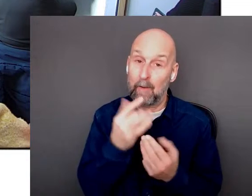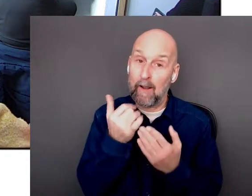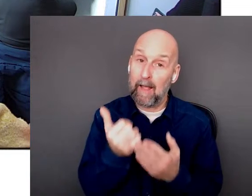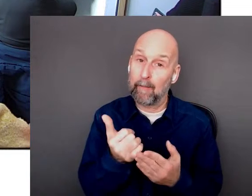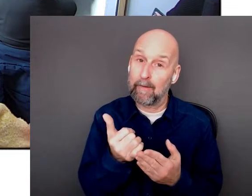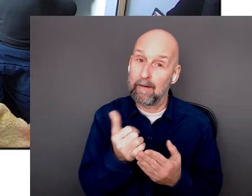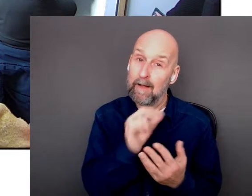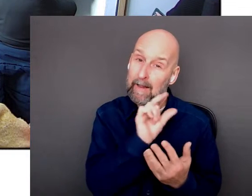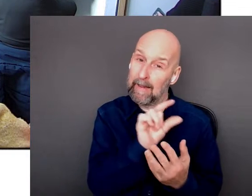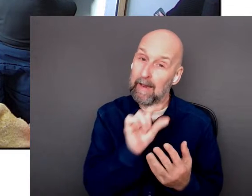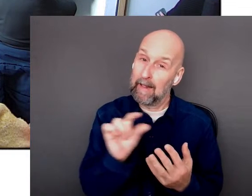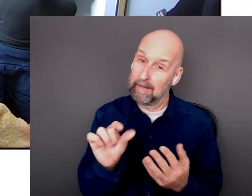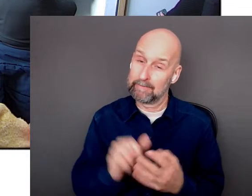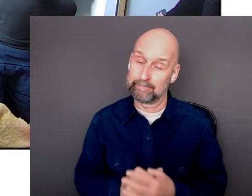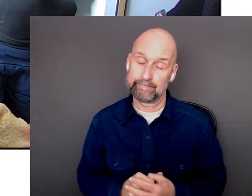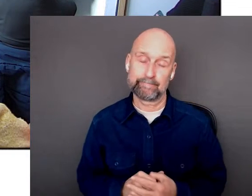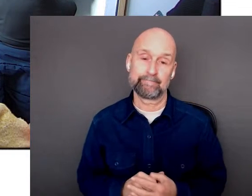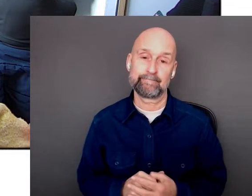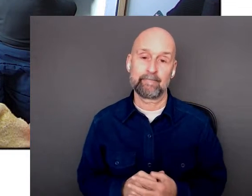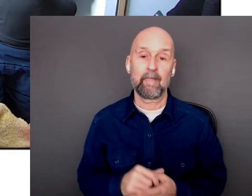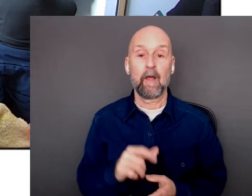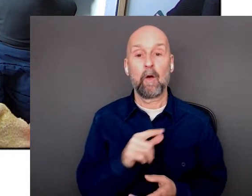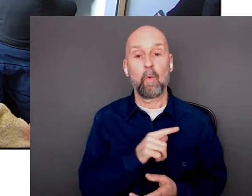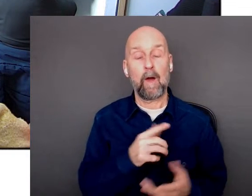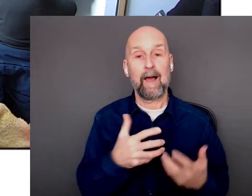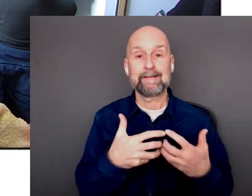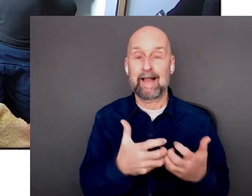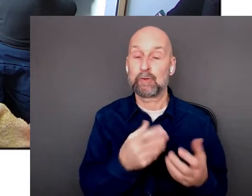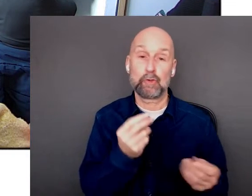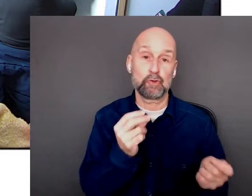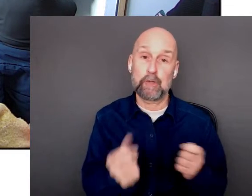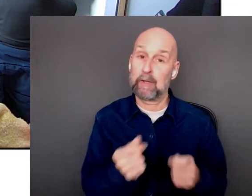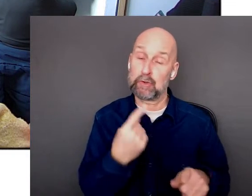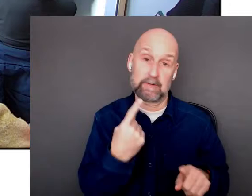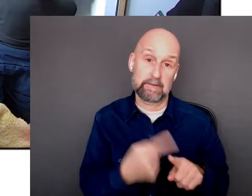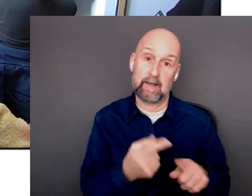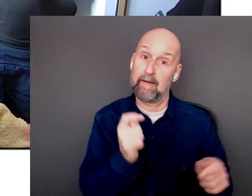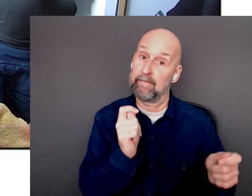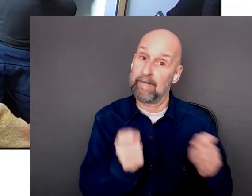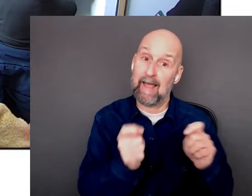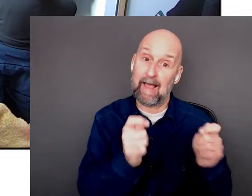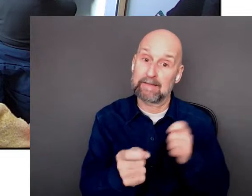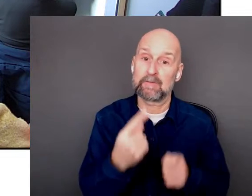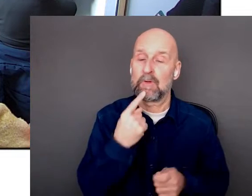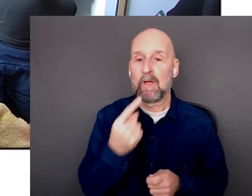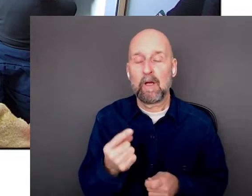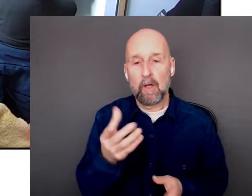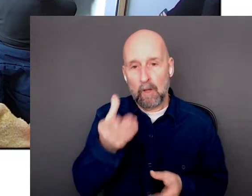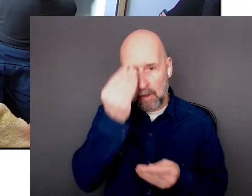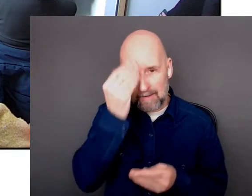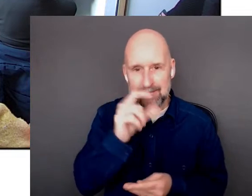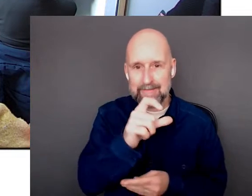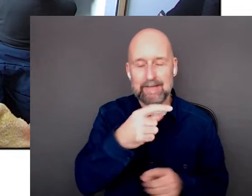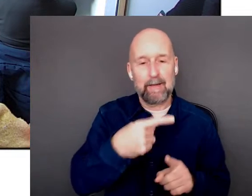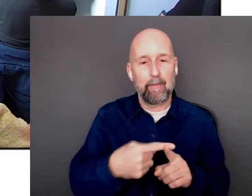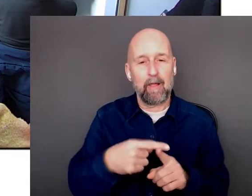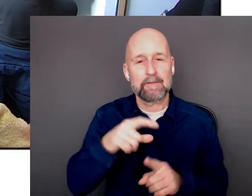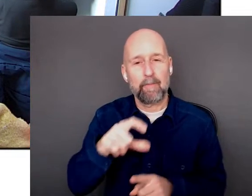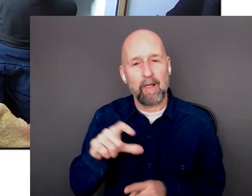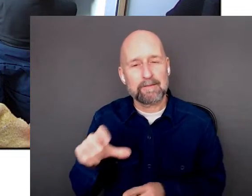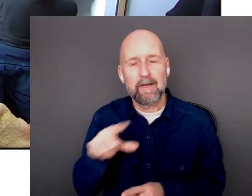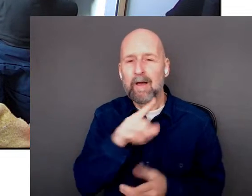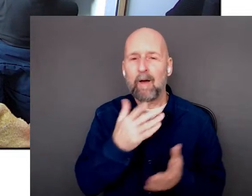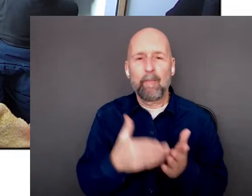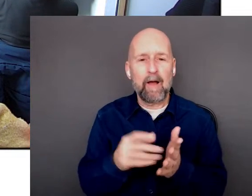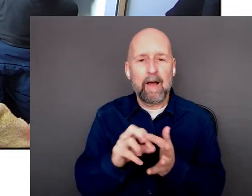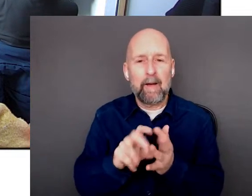again, the technology goes so fast that even if we could say learn C++ or Python, and probably in 4 years